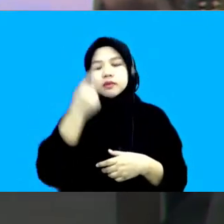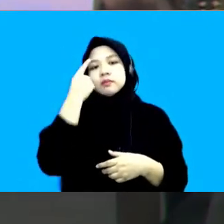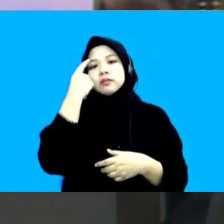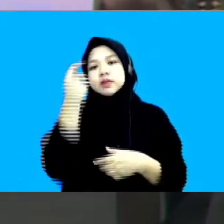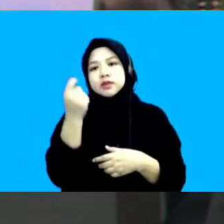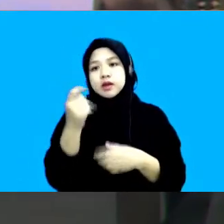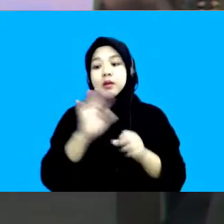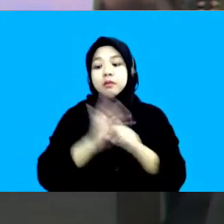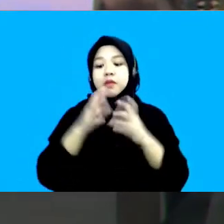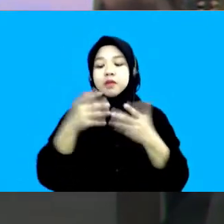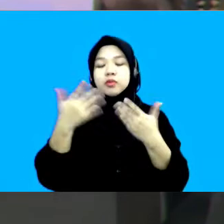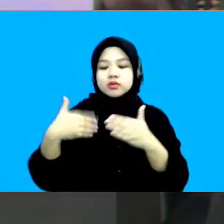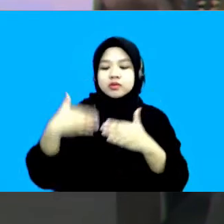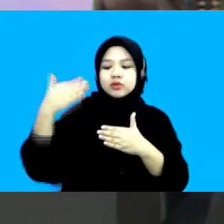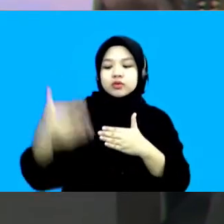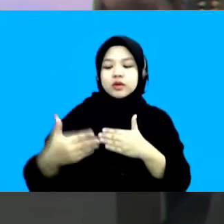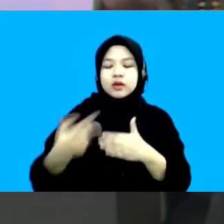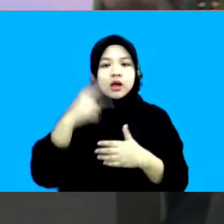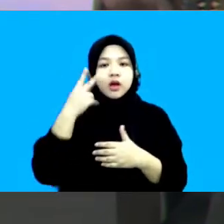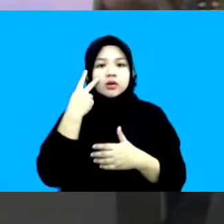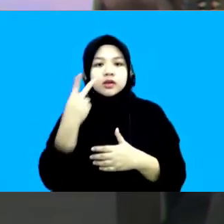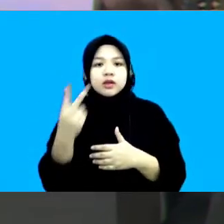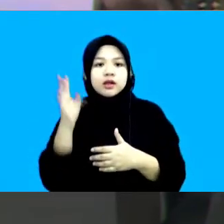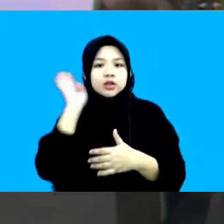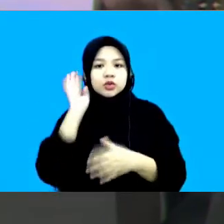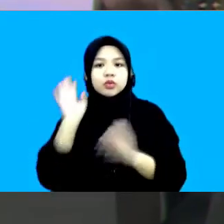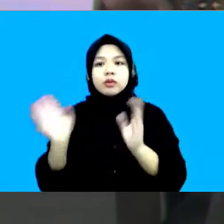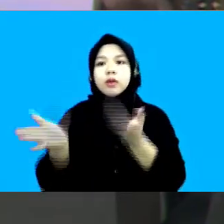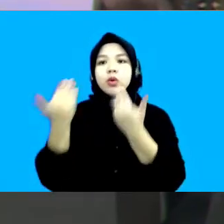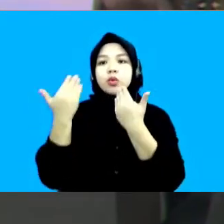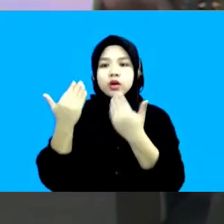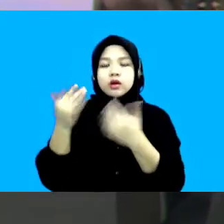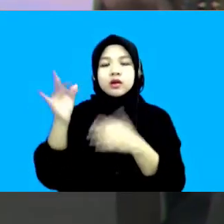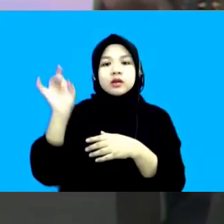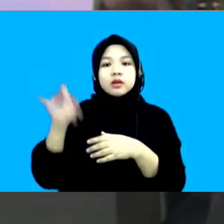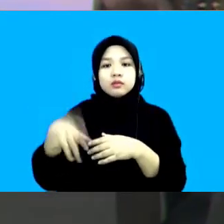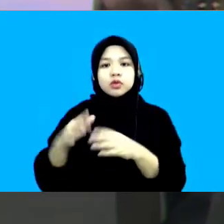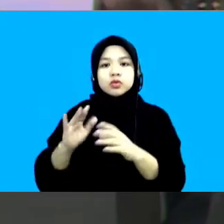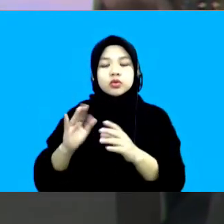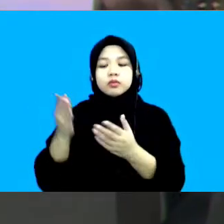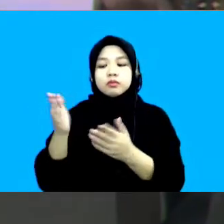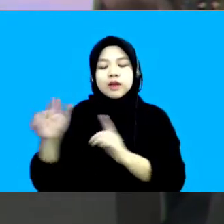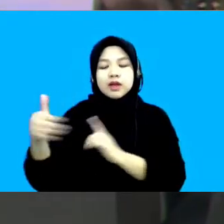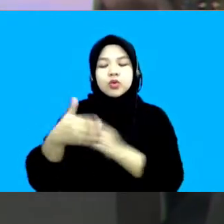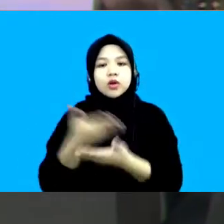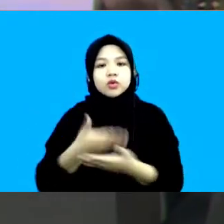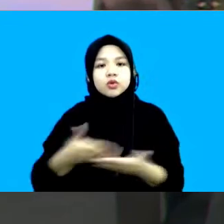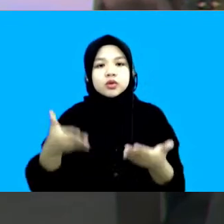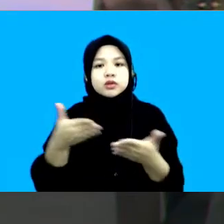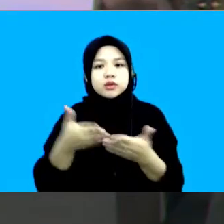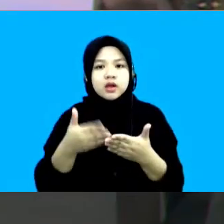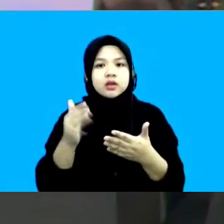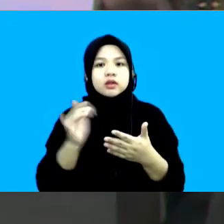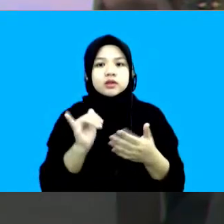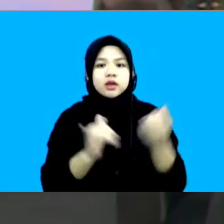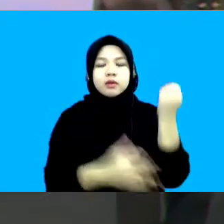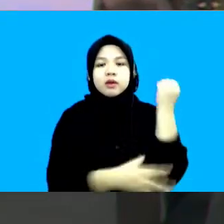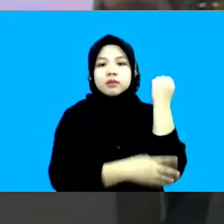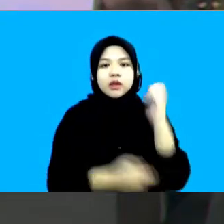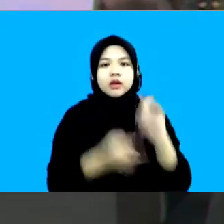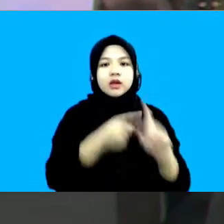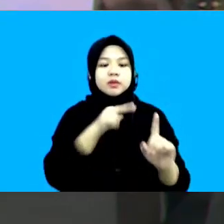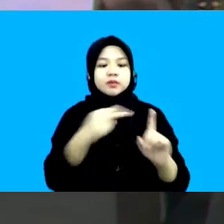the traditional measurement related to the issue of poverty will be the appropriate one. We need to get